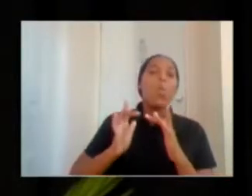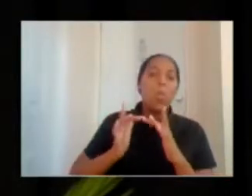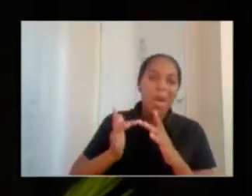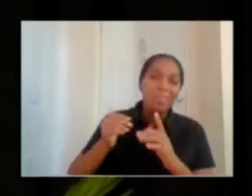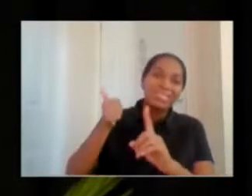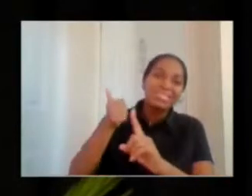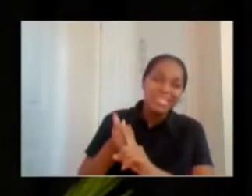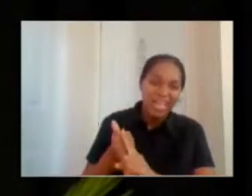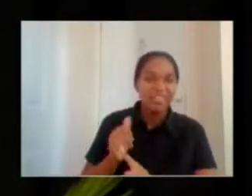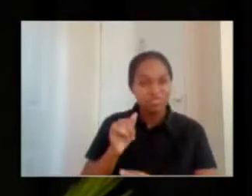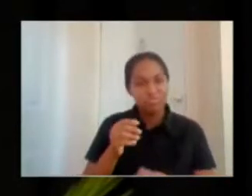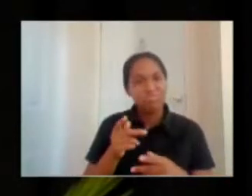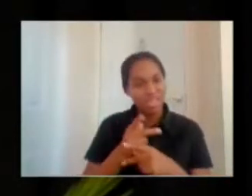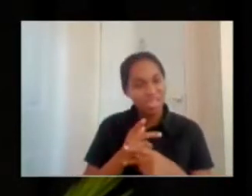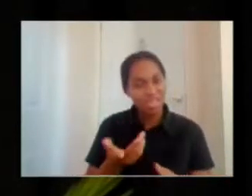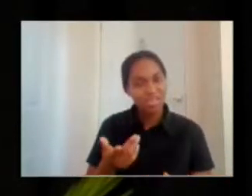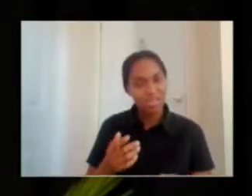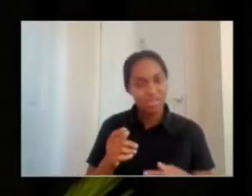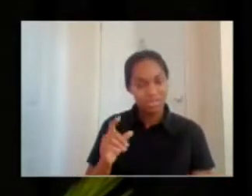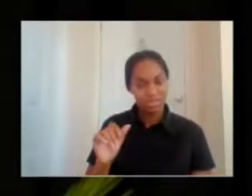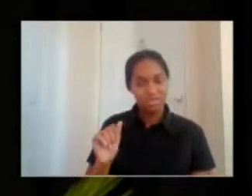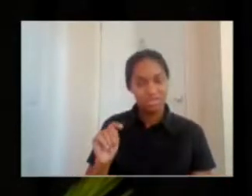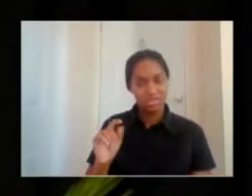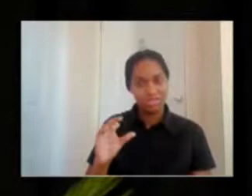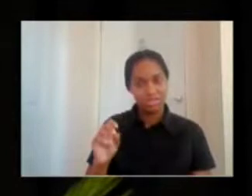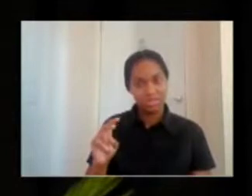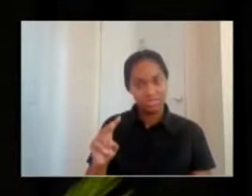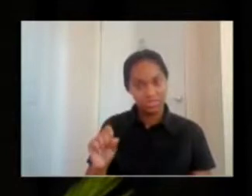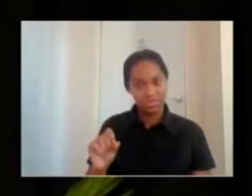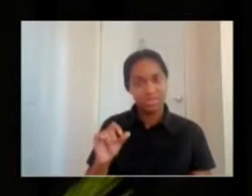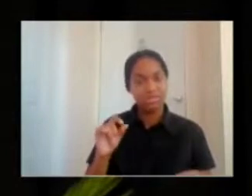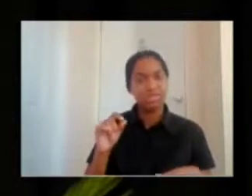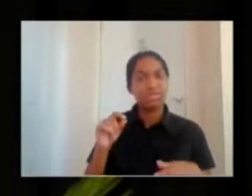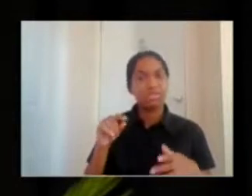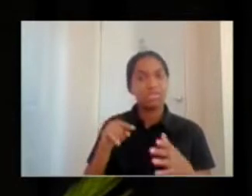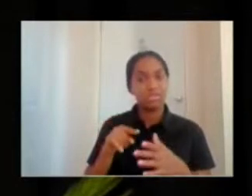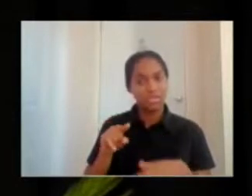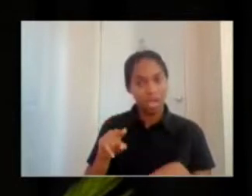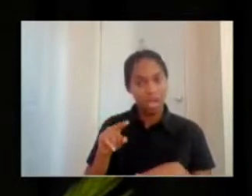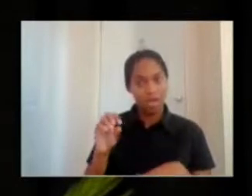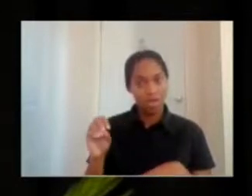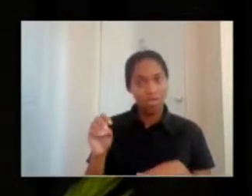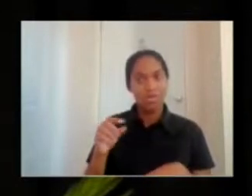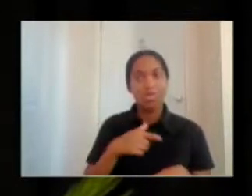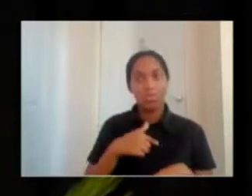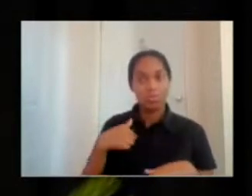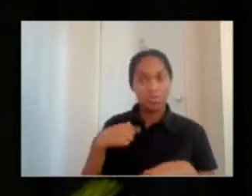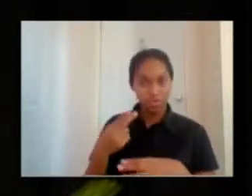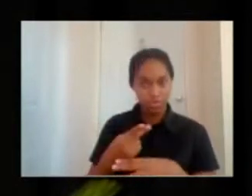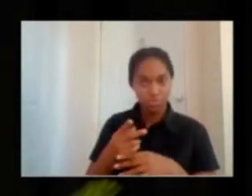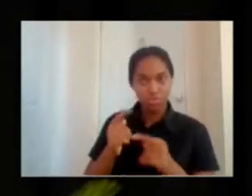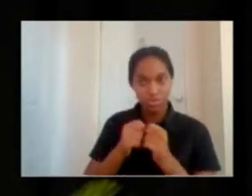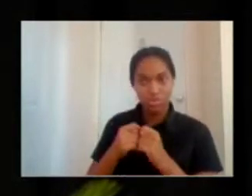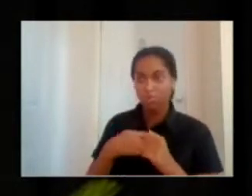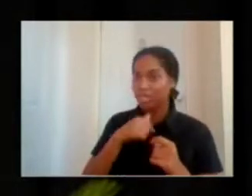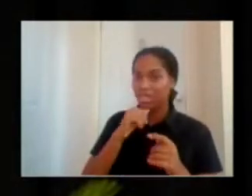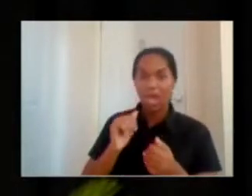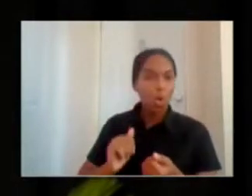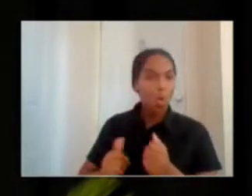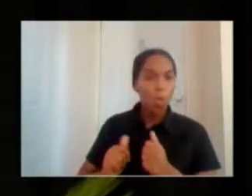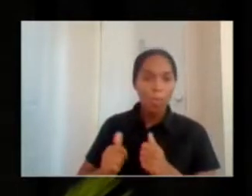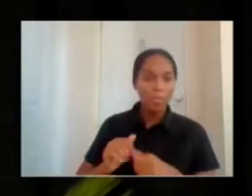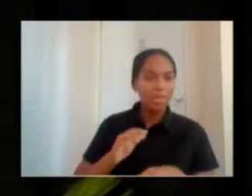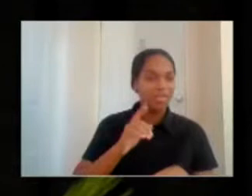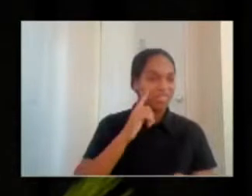And when it comes to ATSC 3.0, broadcasters can work together. We're using ATSC 3.0. We're not going to compete on